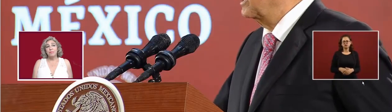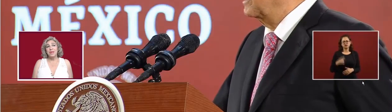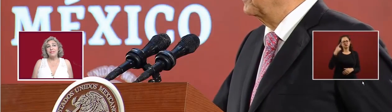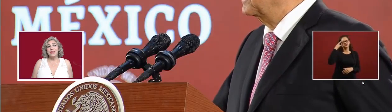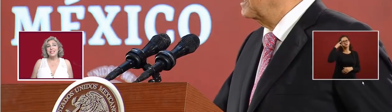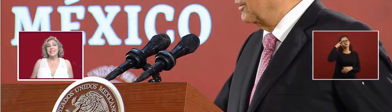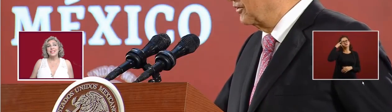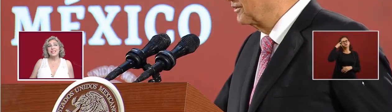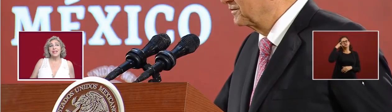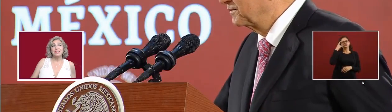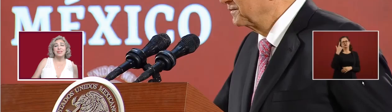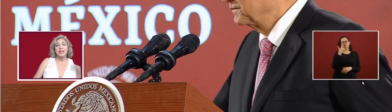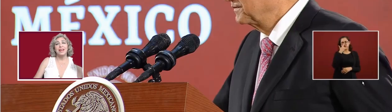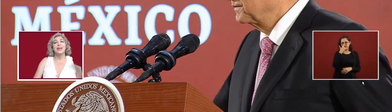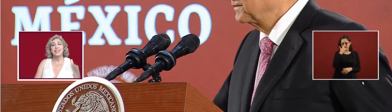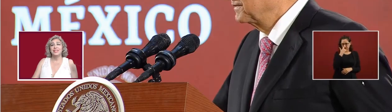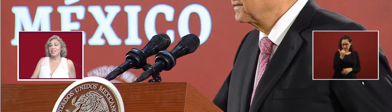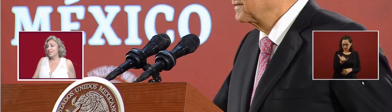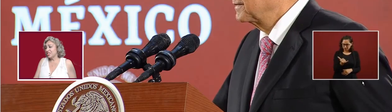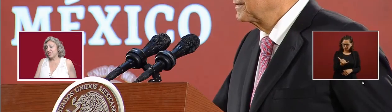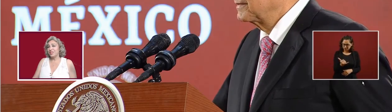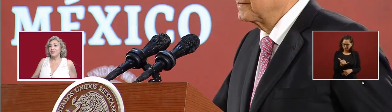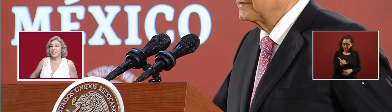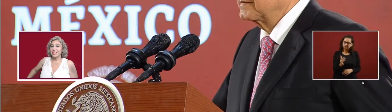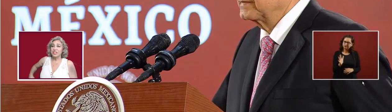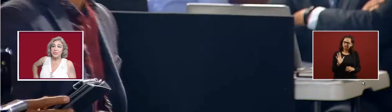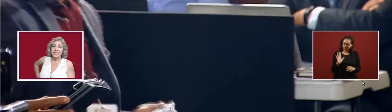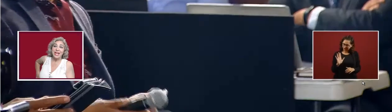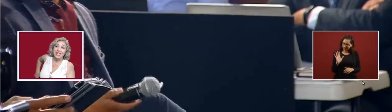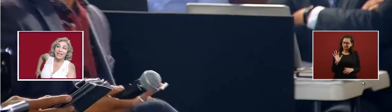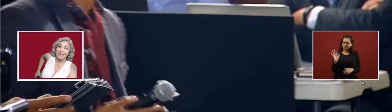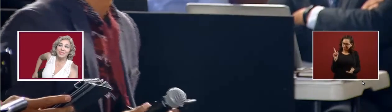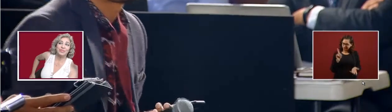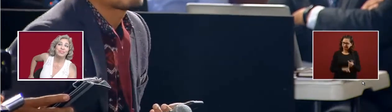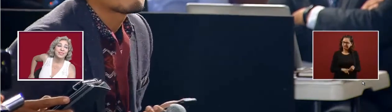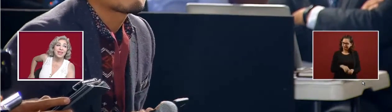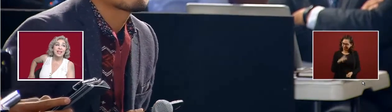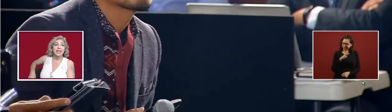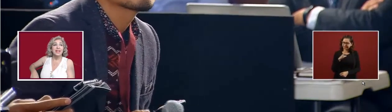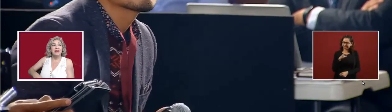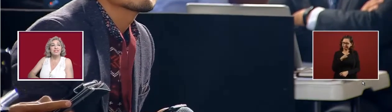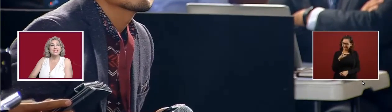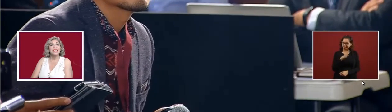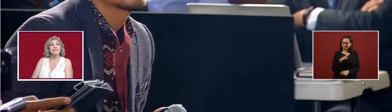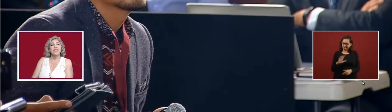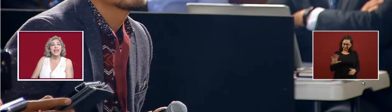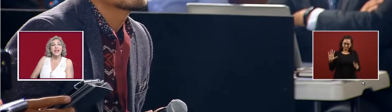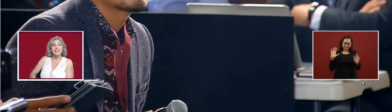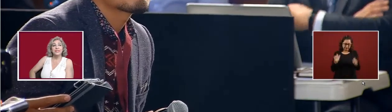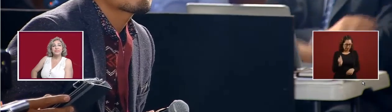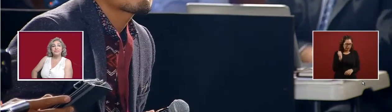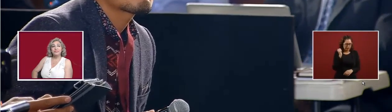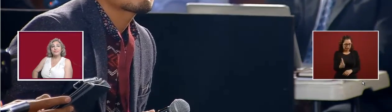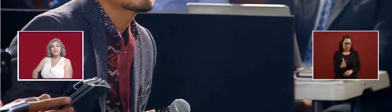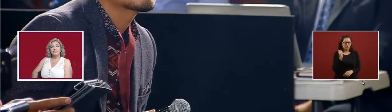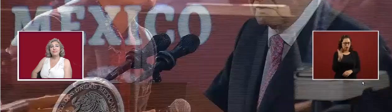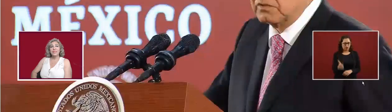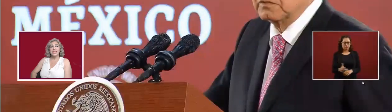but if it doesn't sound logical it sounds metallic if it's not for that